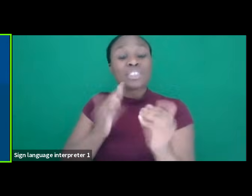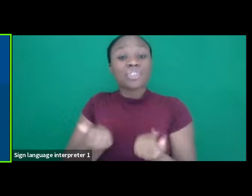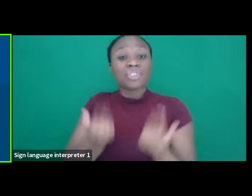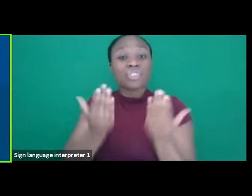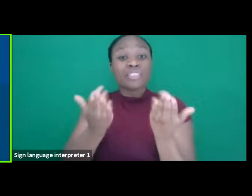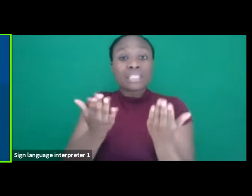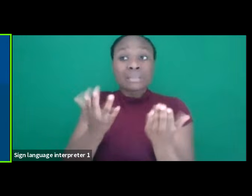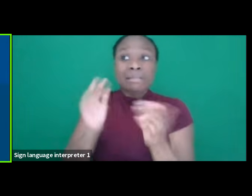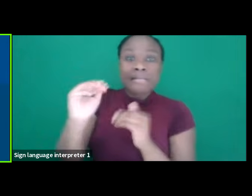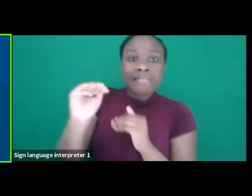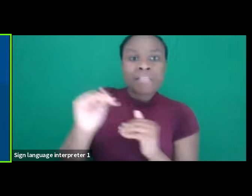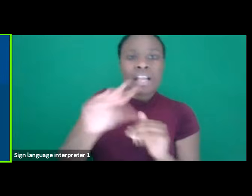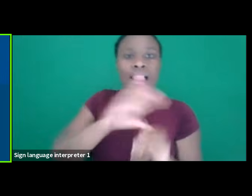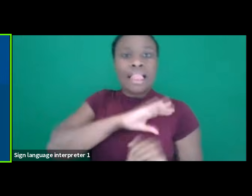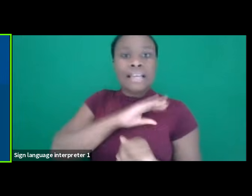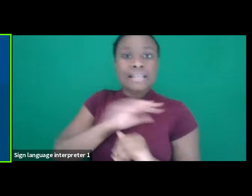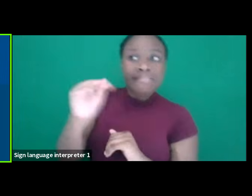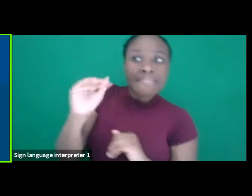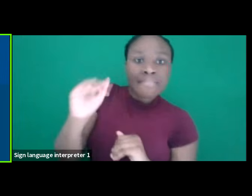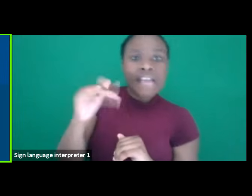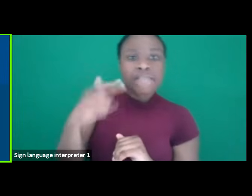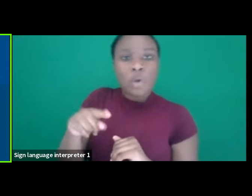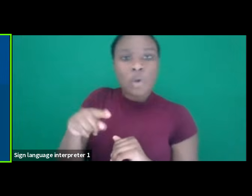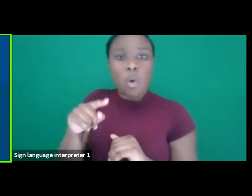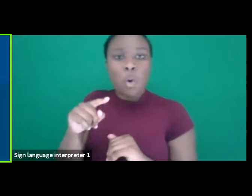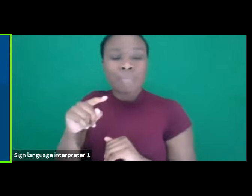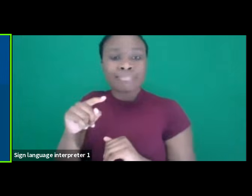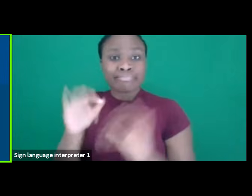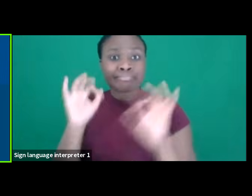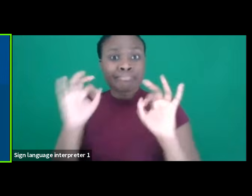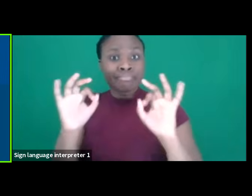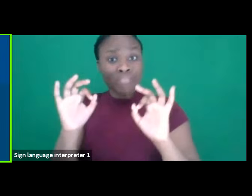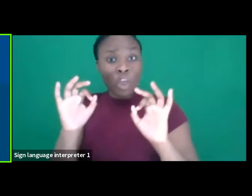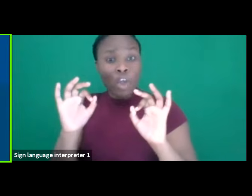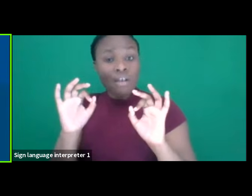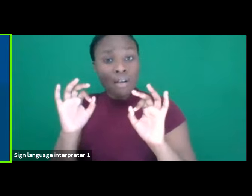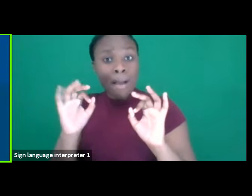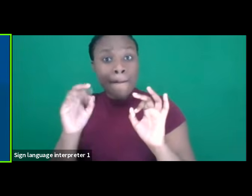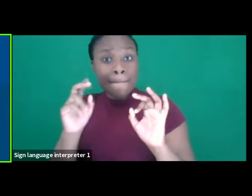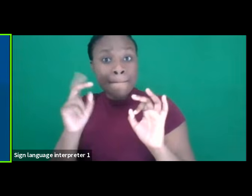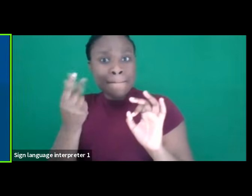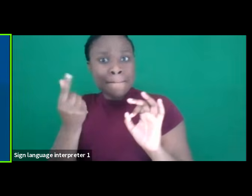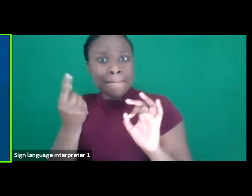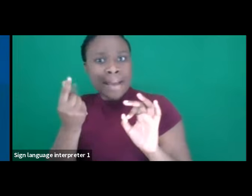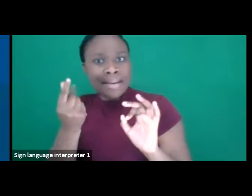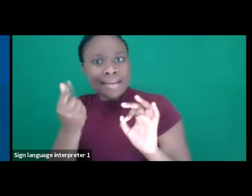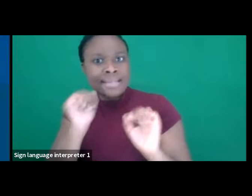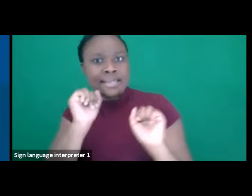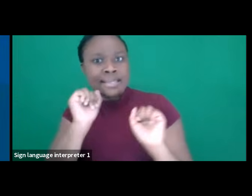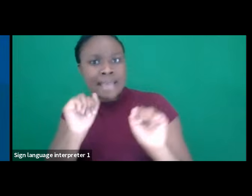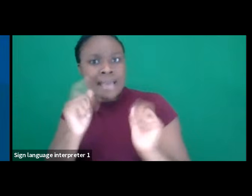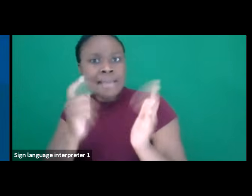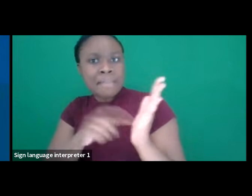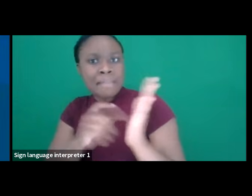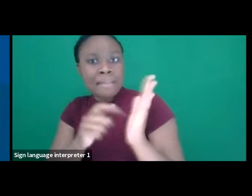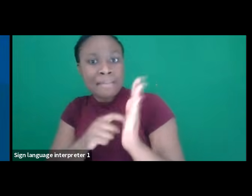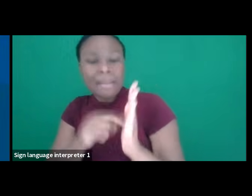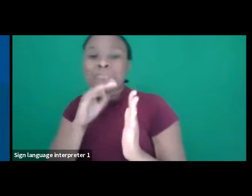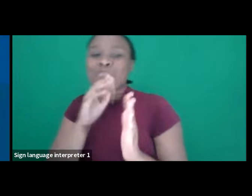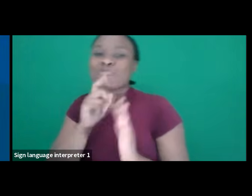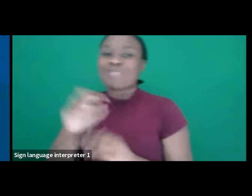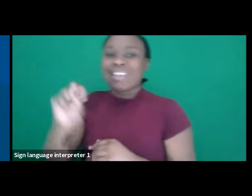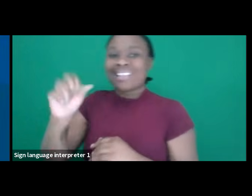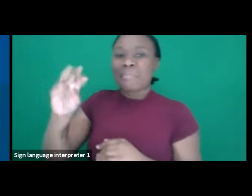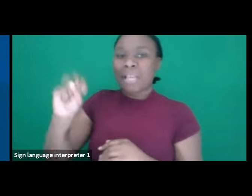talk more, and the colleagues that are going to take you through will give you a bit more detail on some of those platforms that we